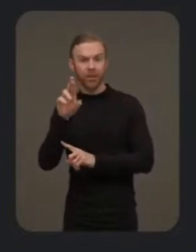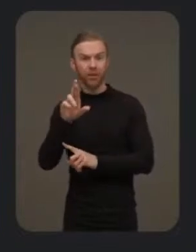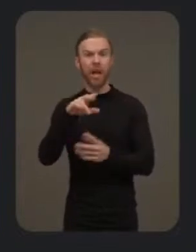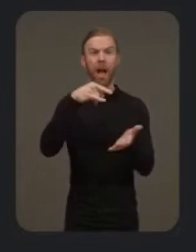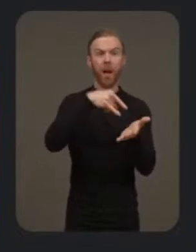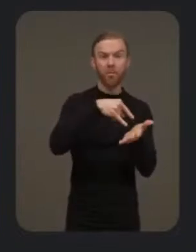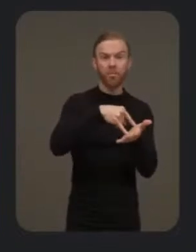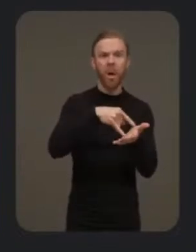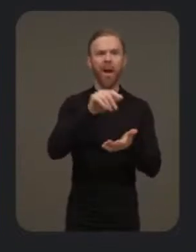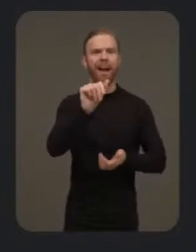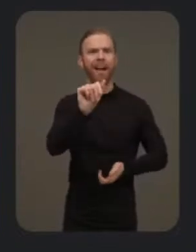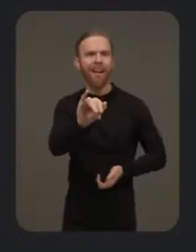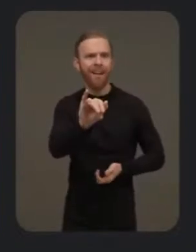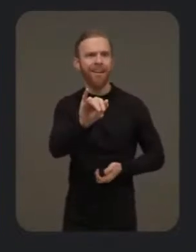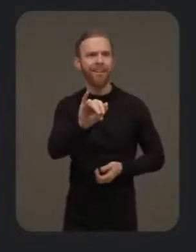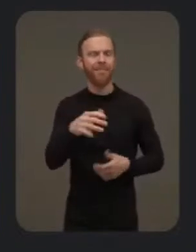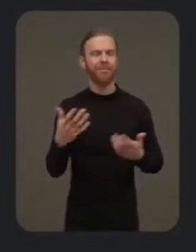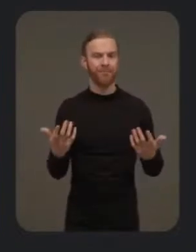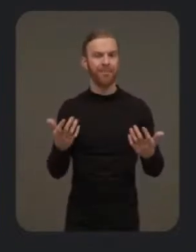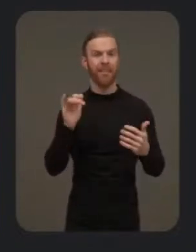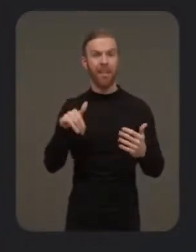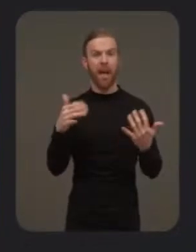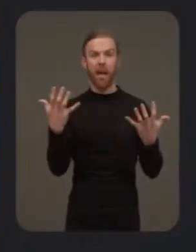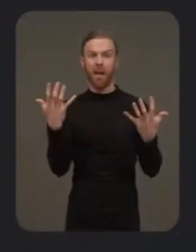Android, and AI.